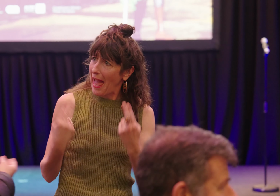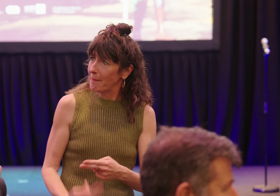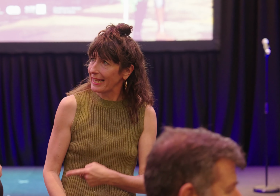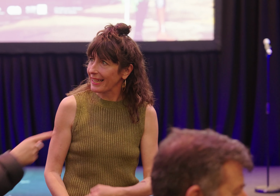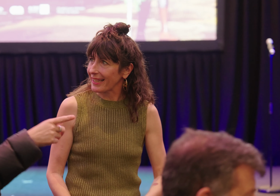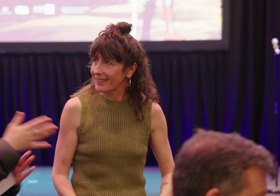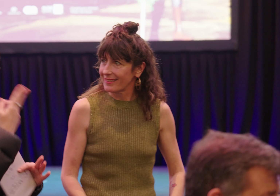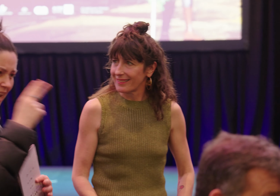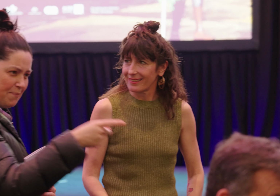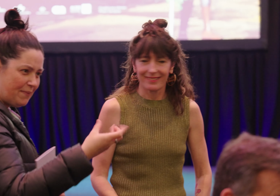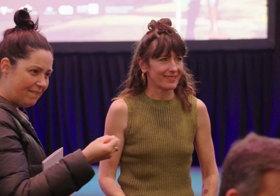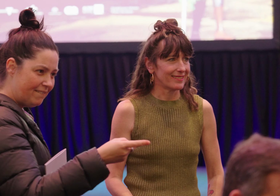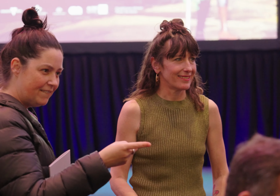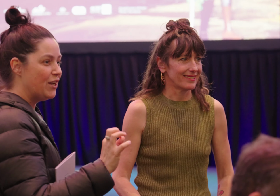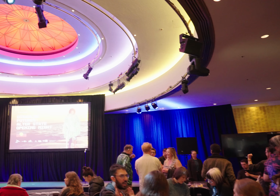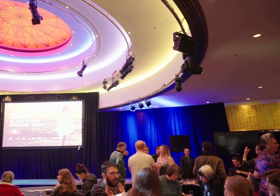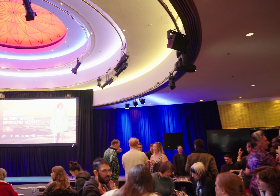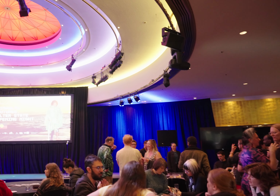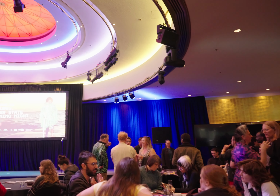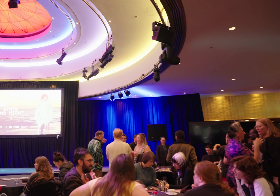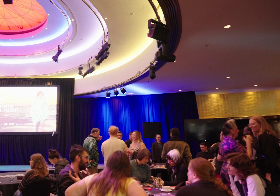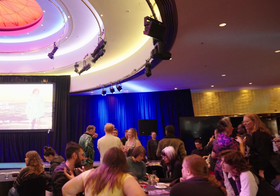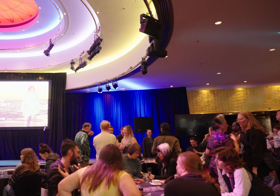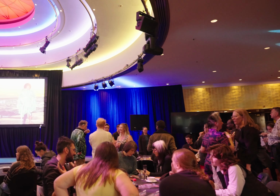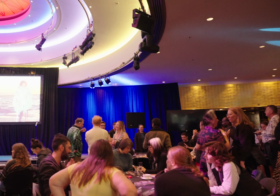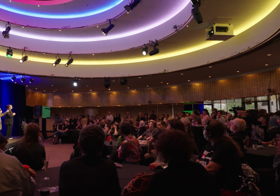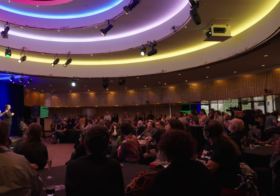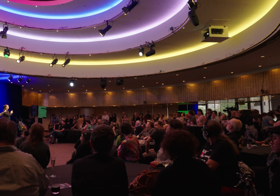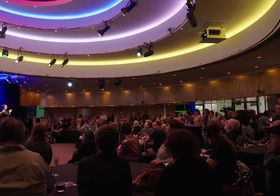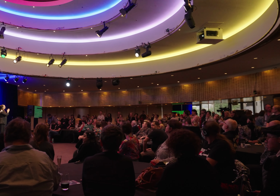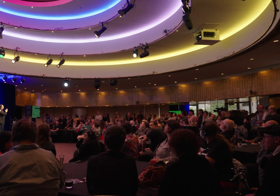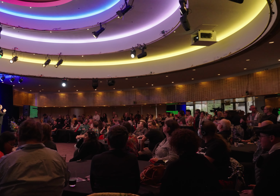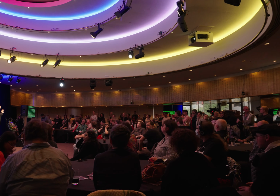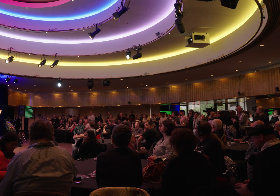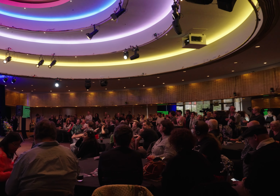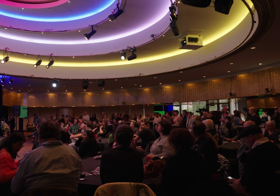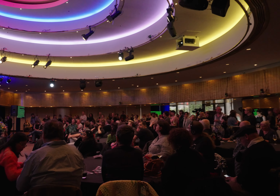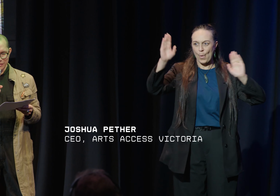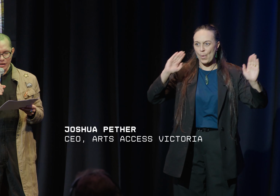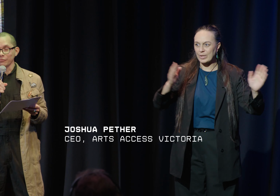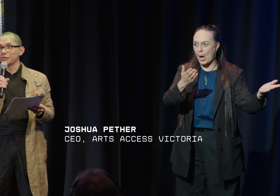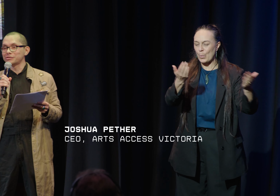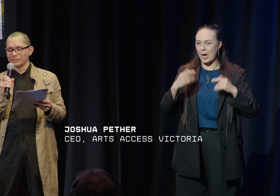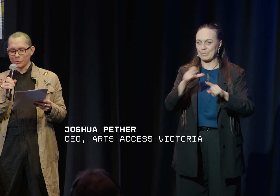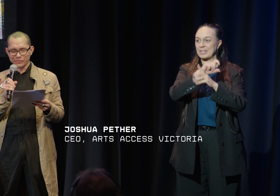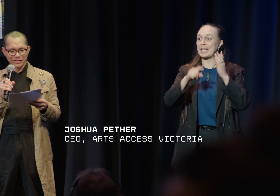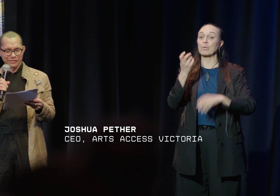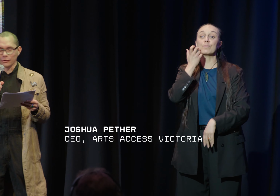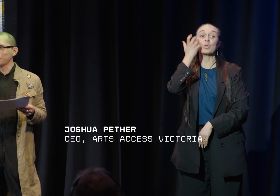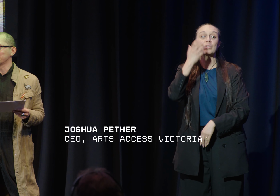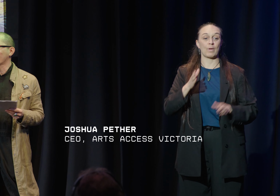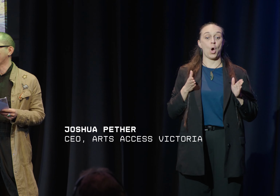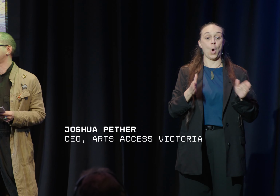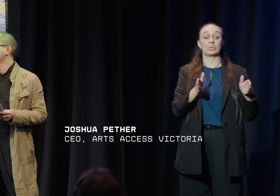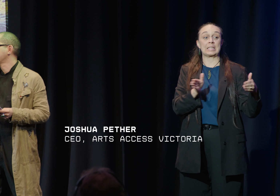had. It's just so exciting to have community here and family here. Welcome to Disabled Futures, Alter